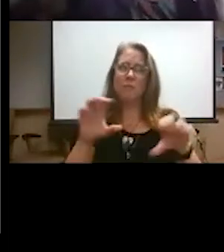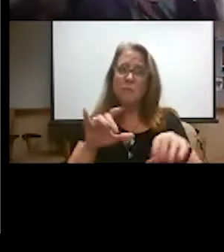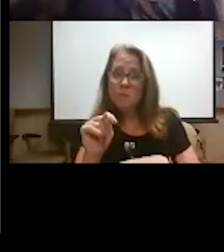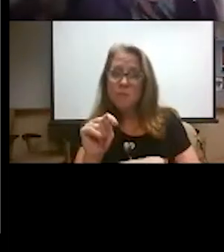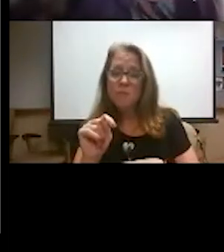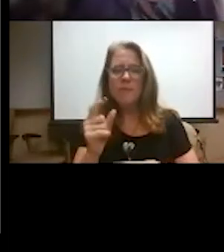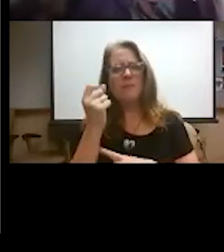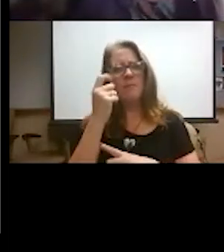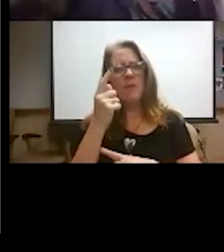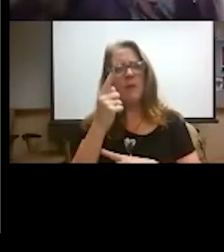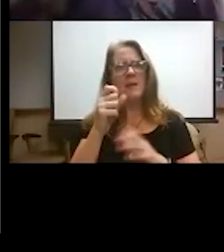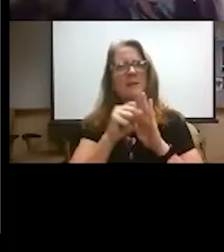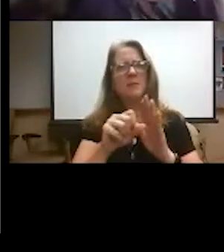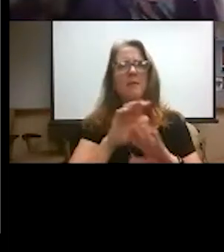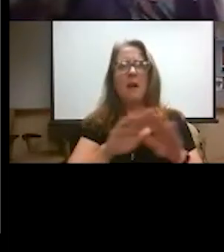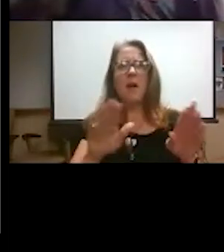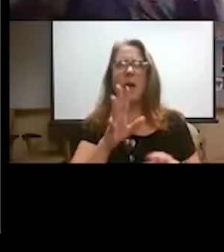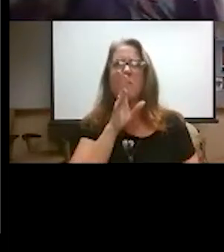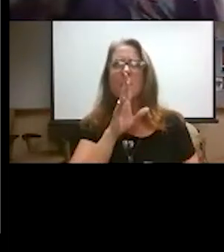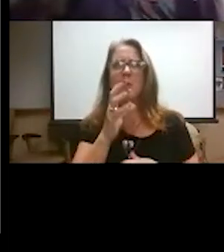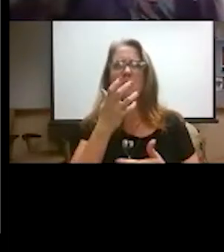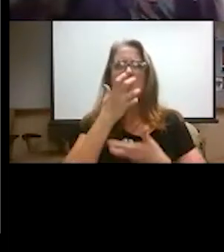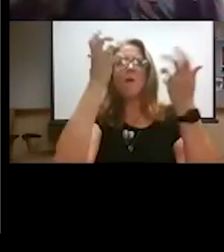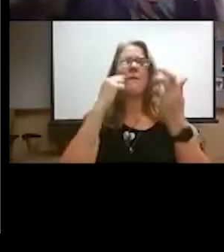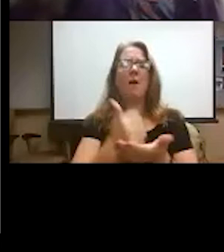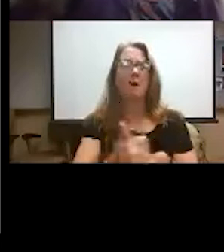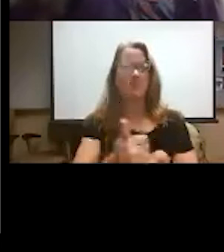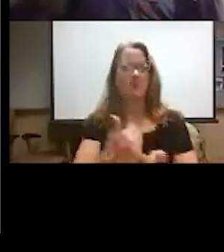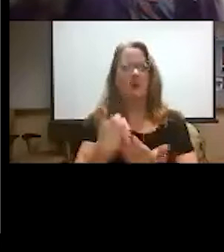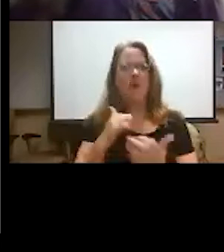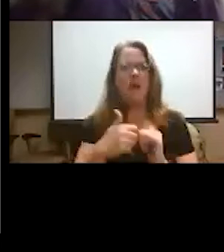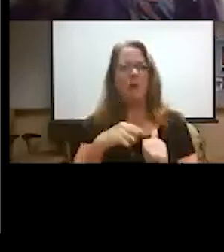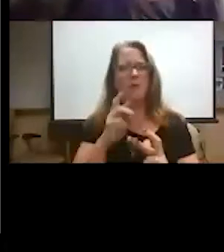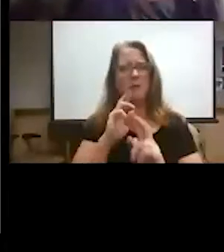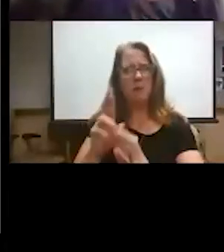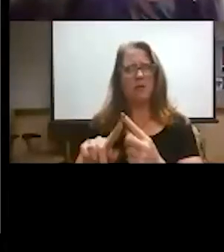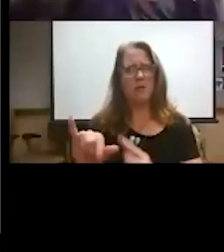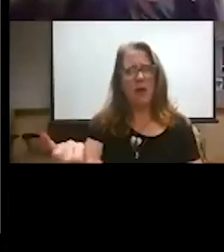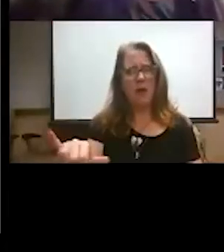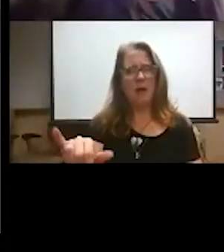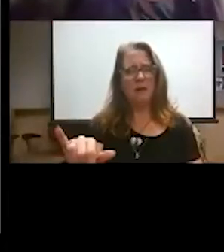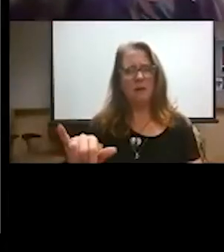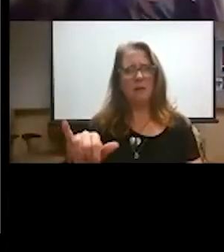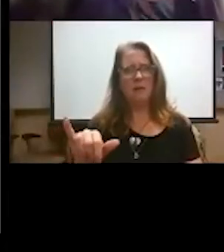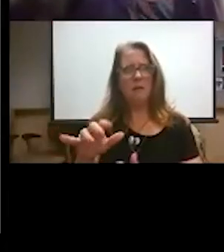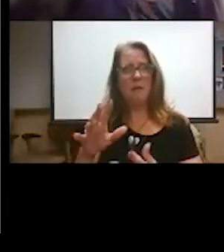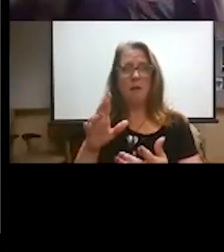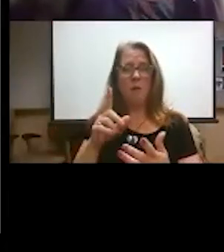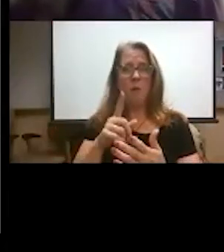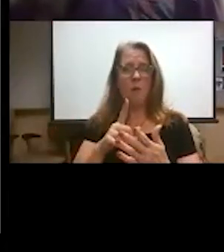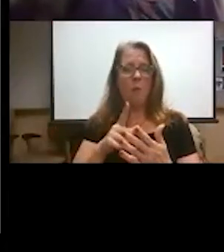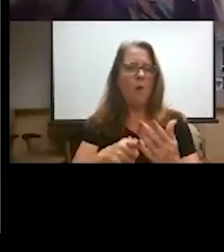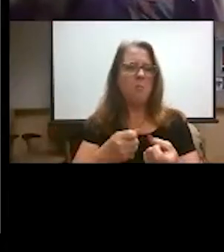are the nonverbal cries for help? How do we typically respond to these cries for help that pose the biggest problems for